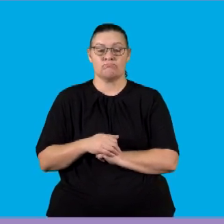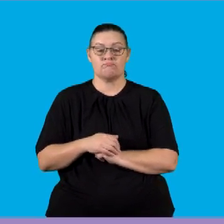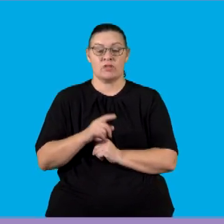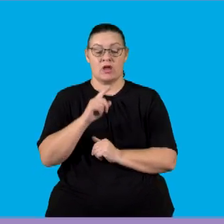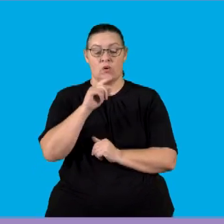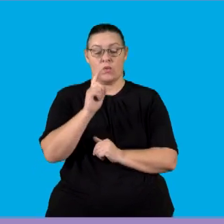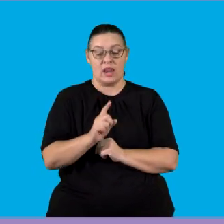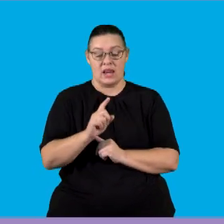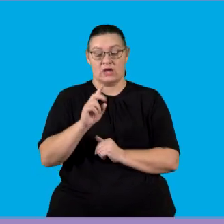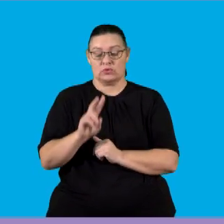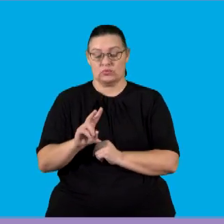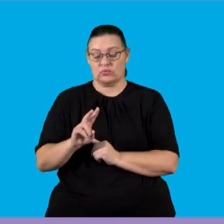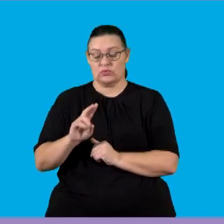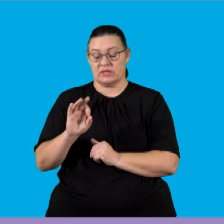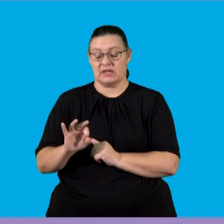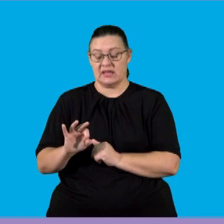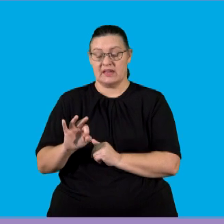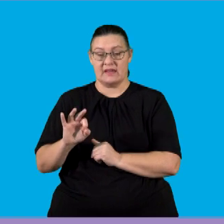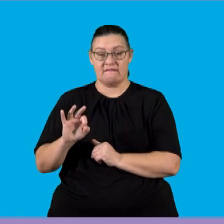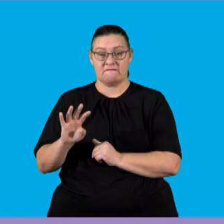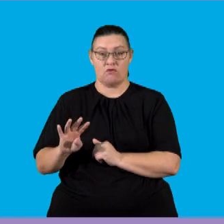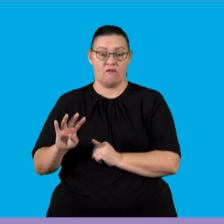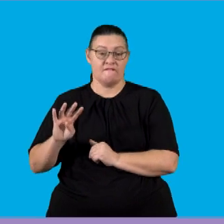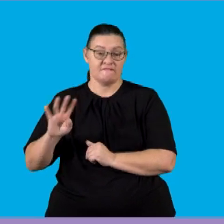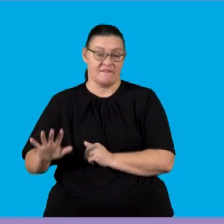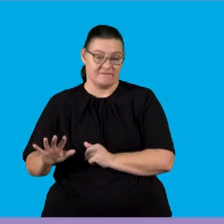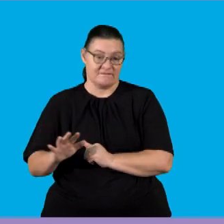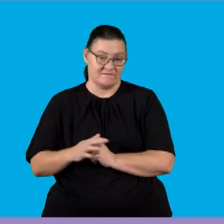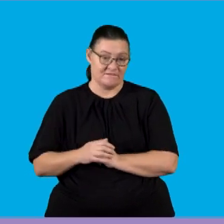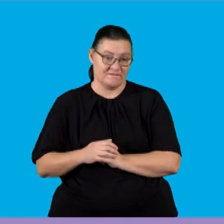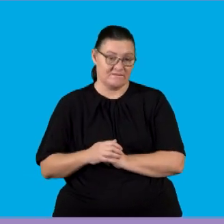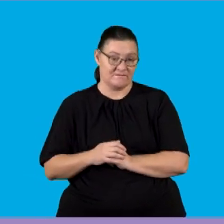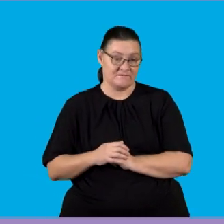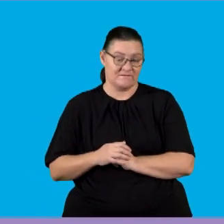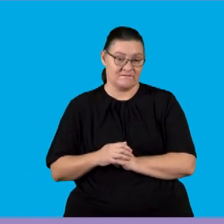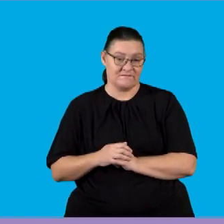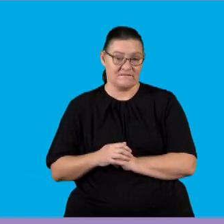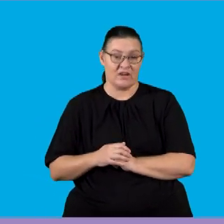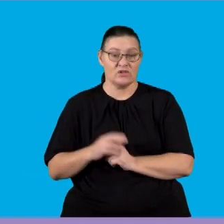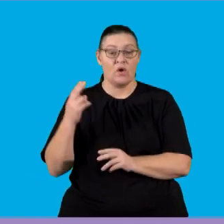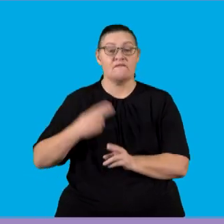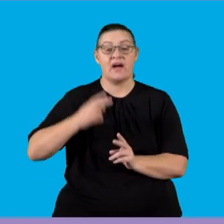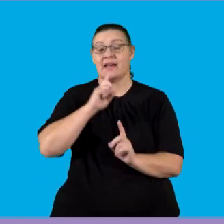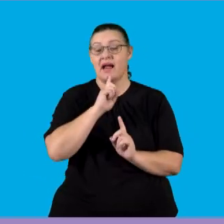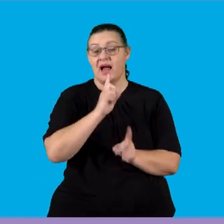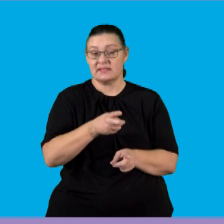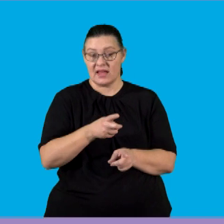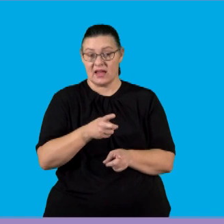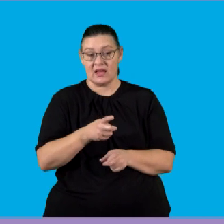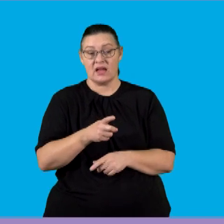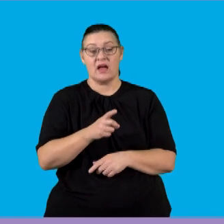1, 2, 3, 4, and 5. So our final answer is going to